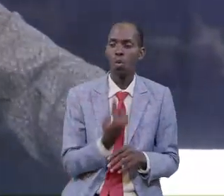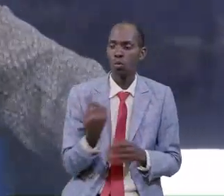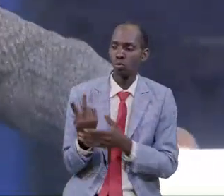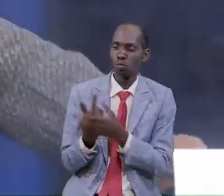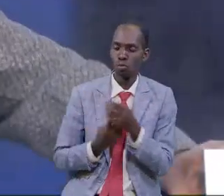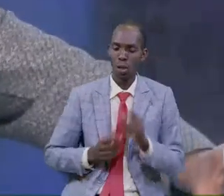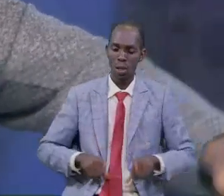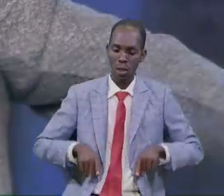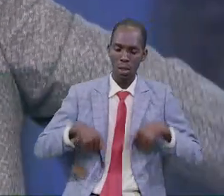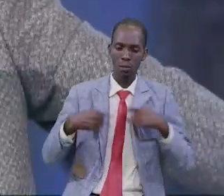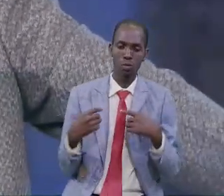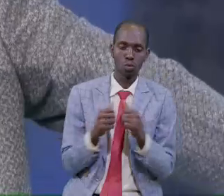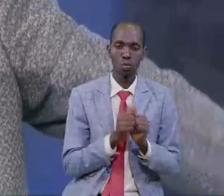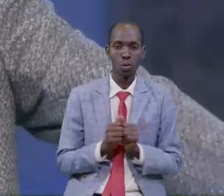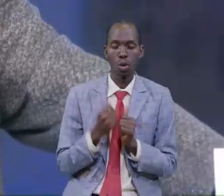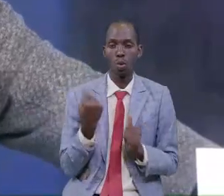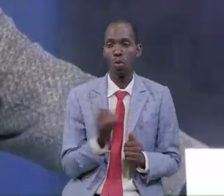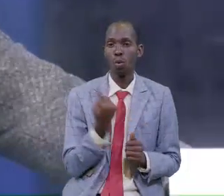joy.